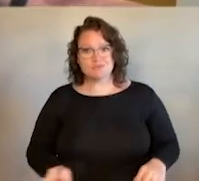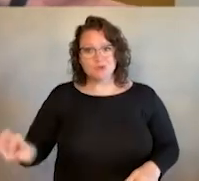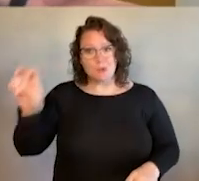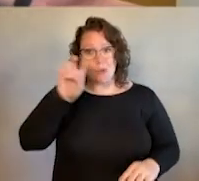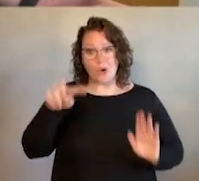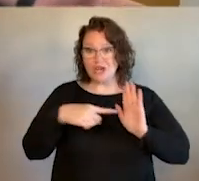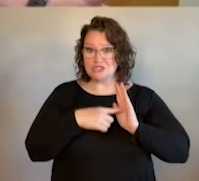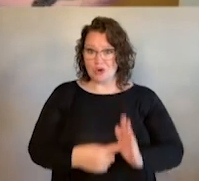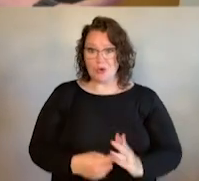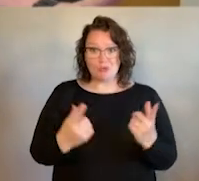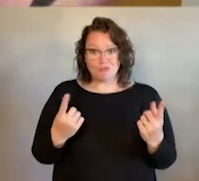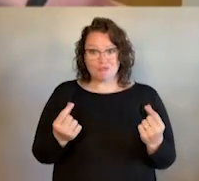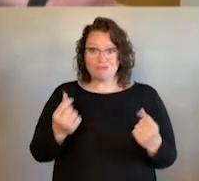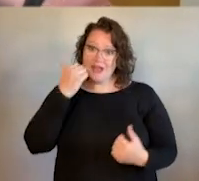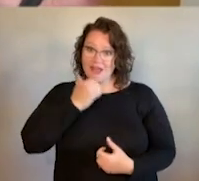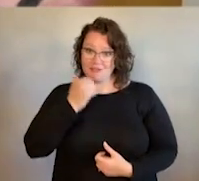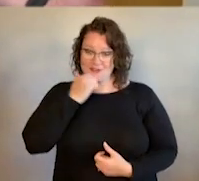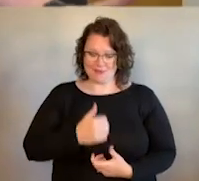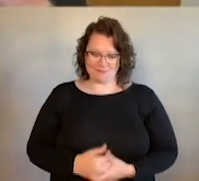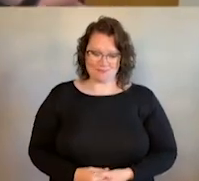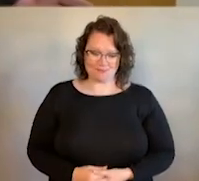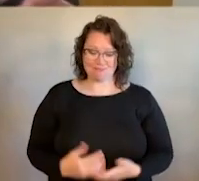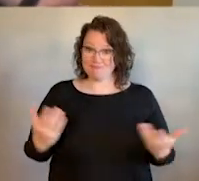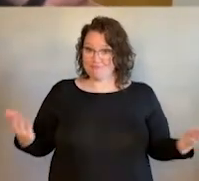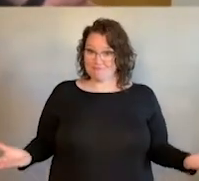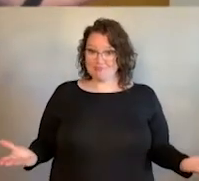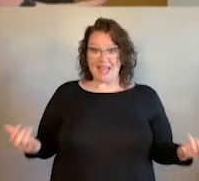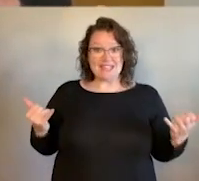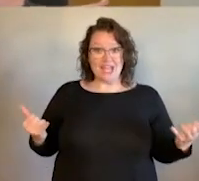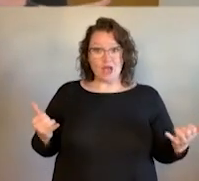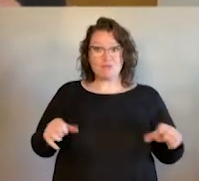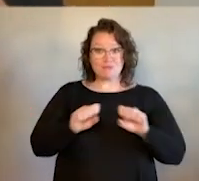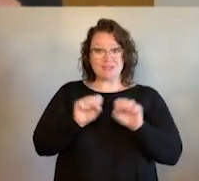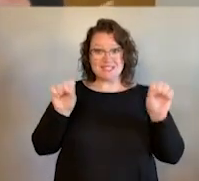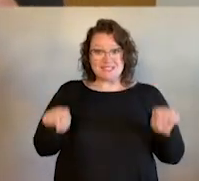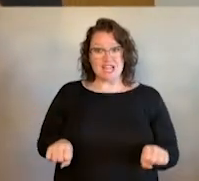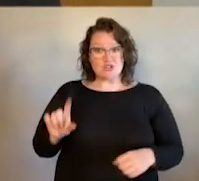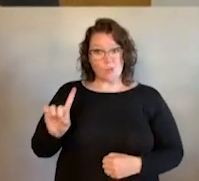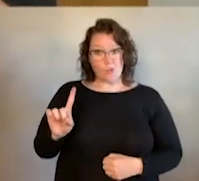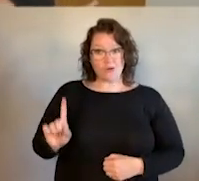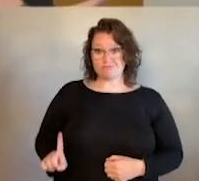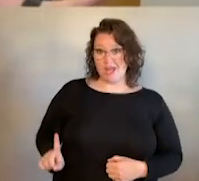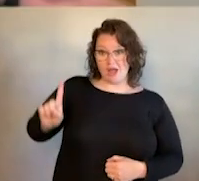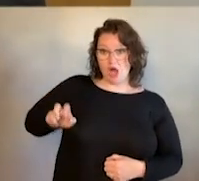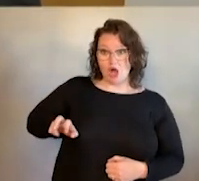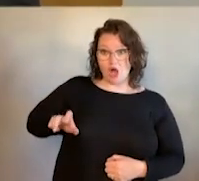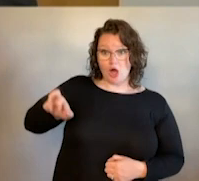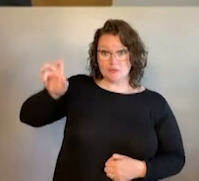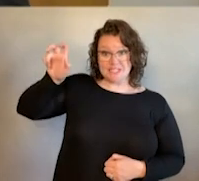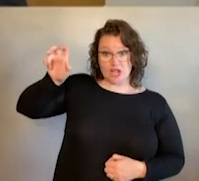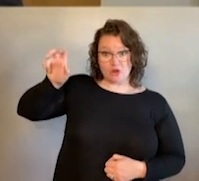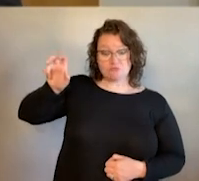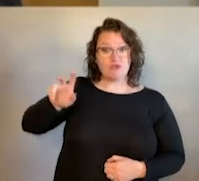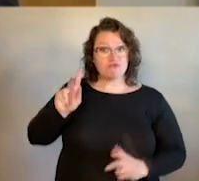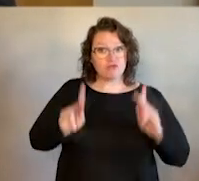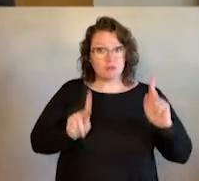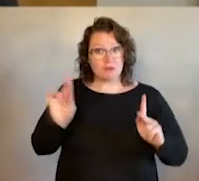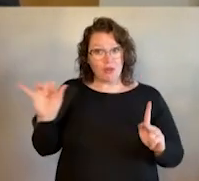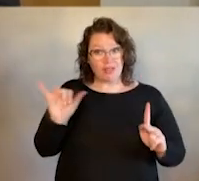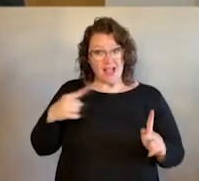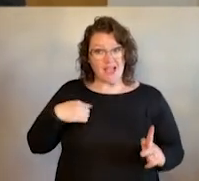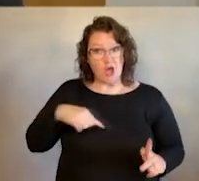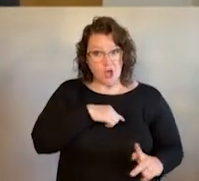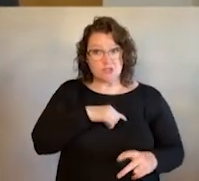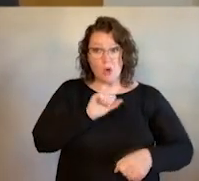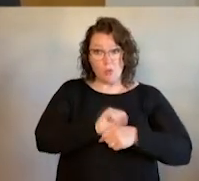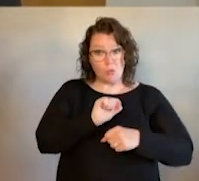you what we do on a day-to-day basis. So as you can see, we're in Station 1 right now, and we're upstairs, and for people like us that are a